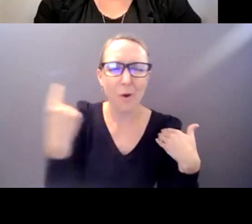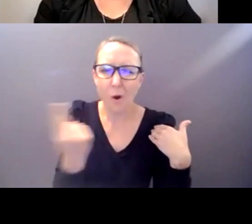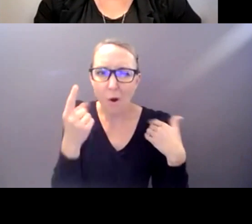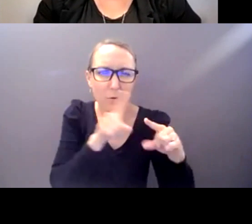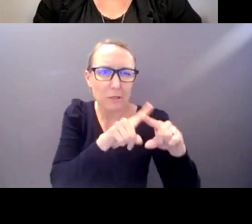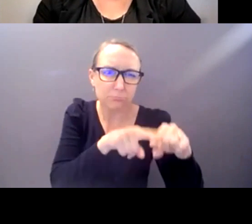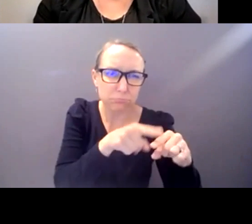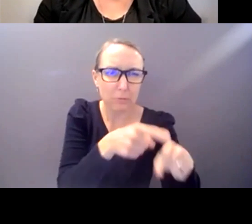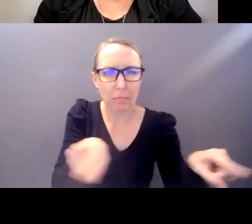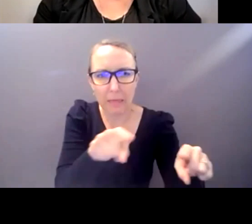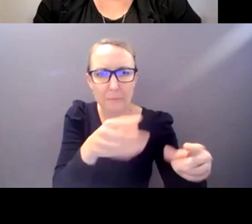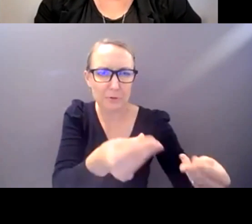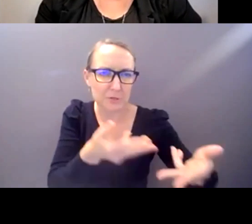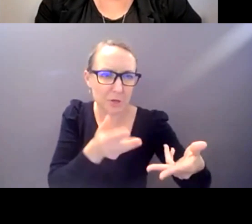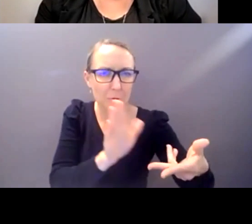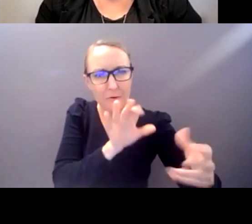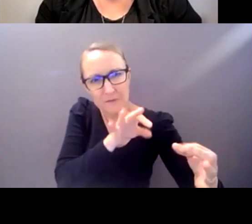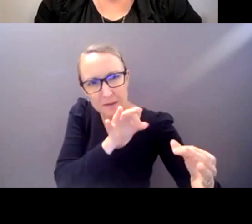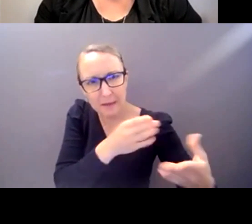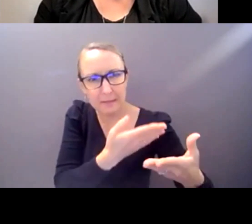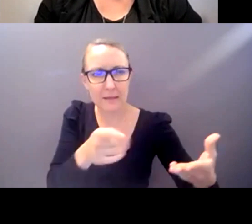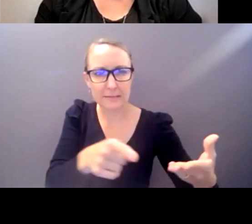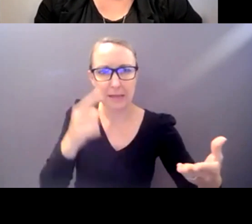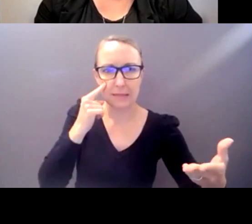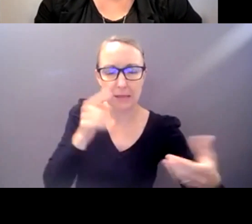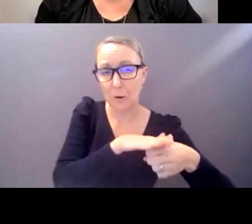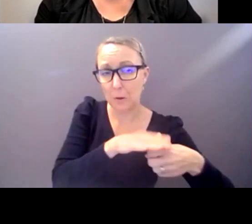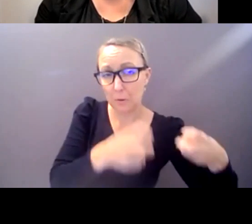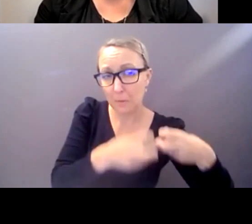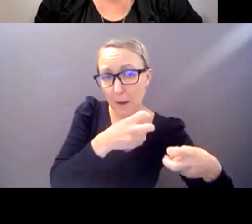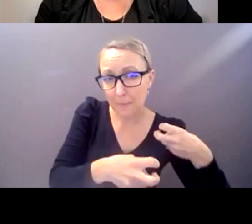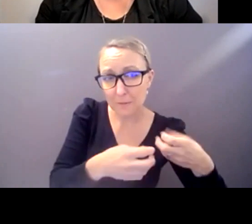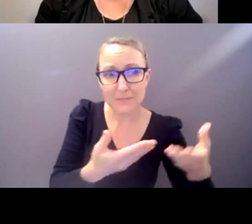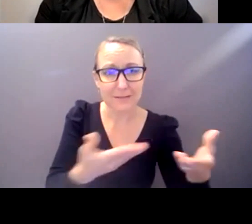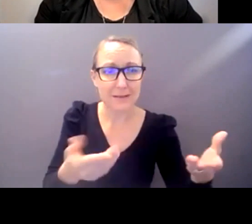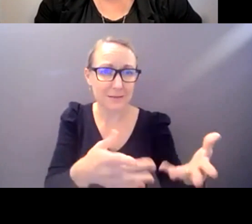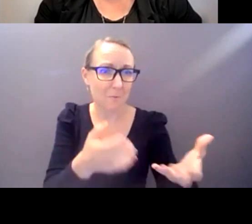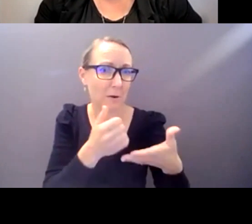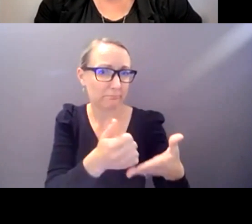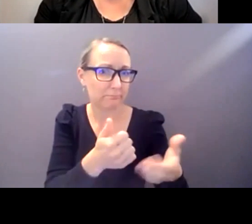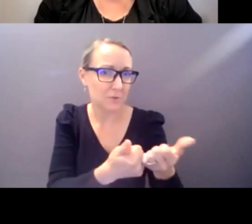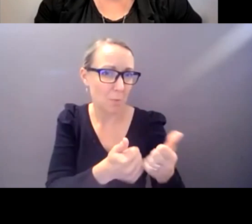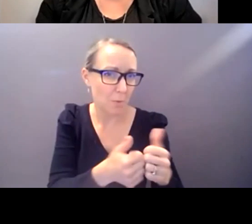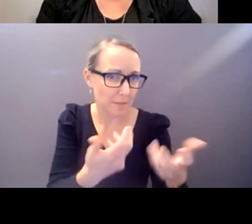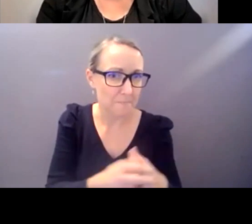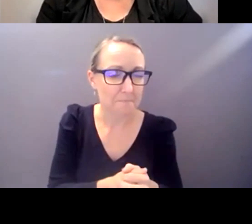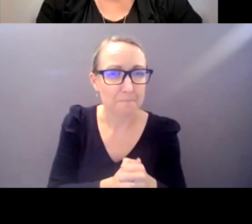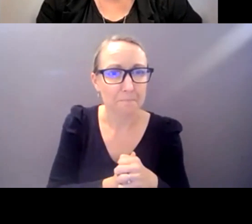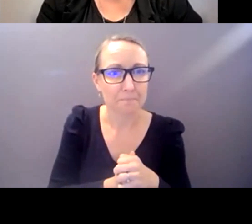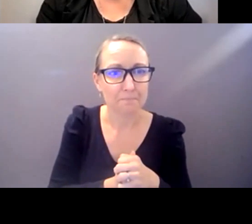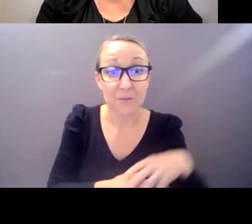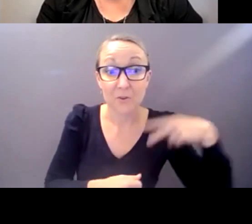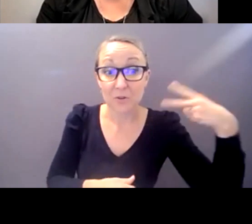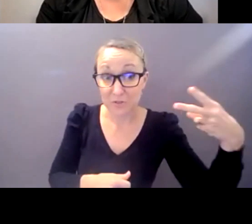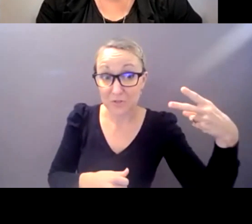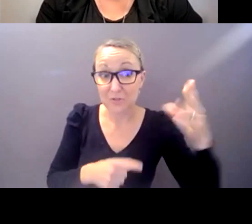their feedback, what they want to work on, what they see as local problems in their communities. And I just have to give like 2 examples